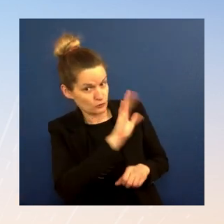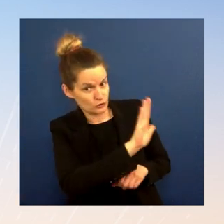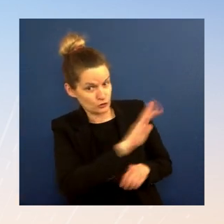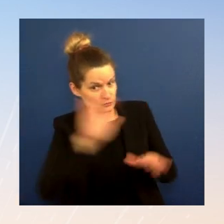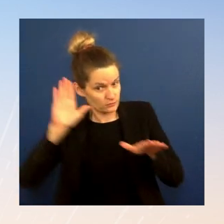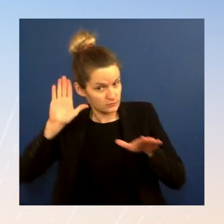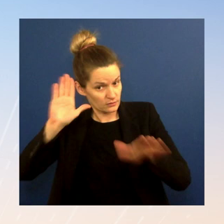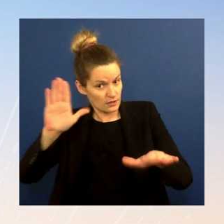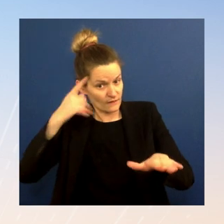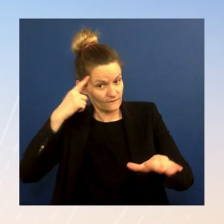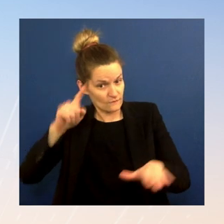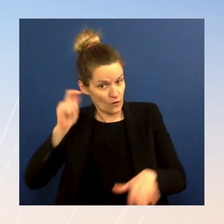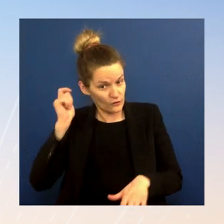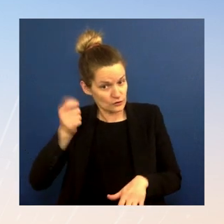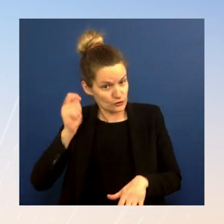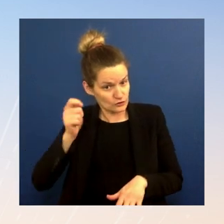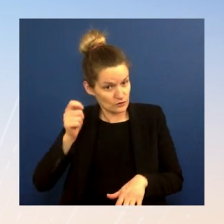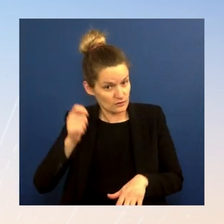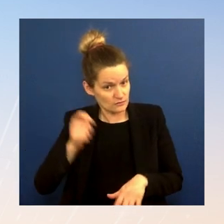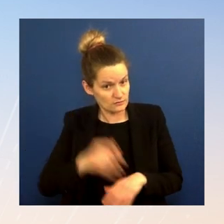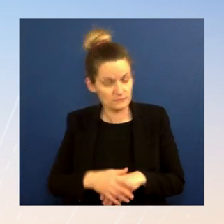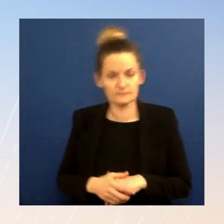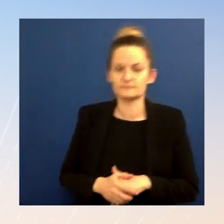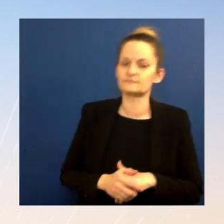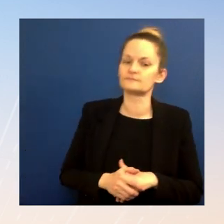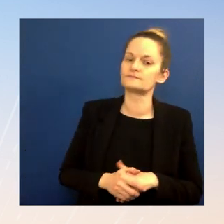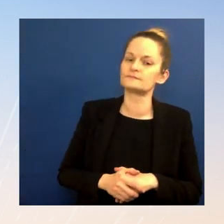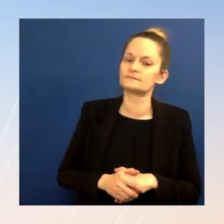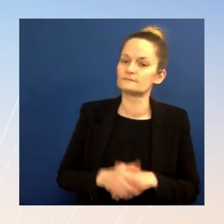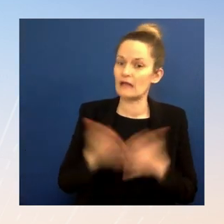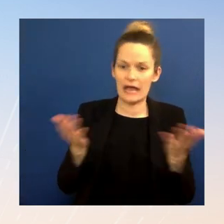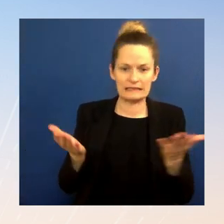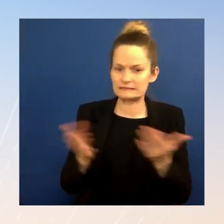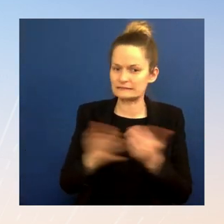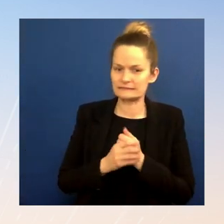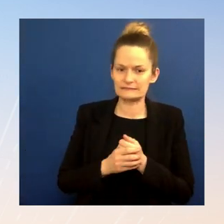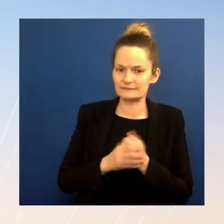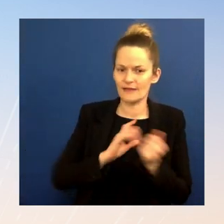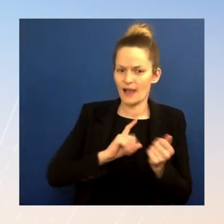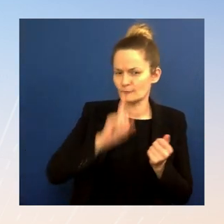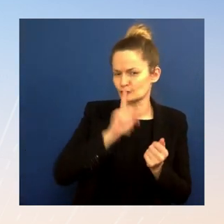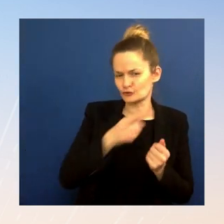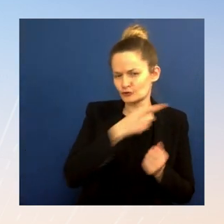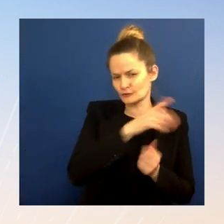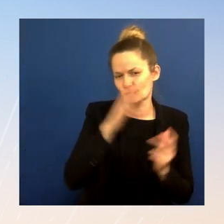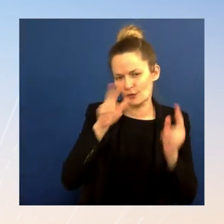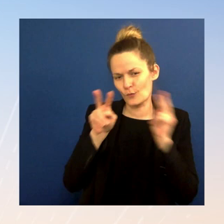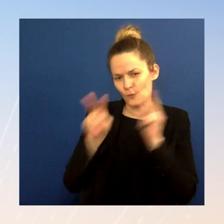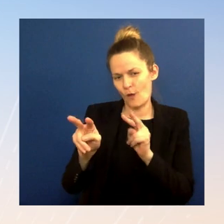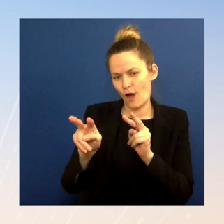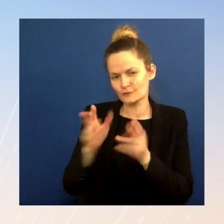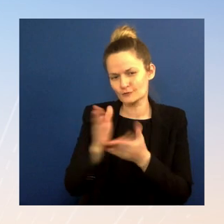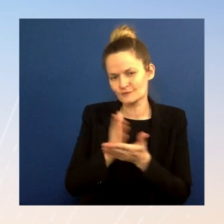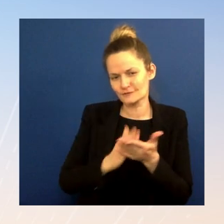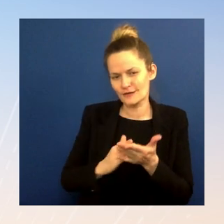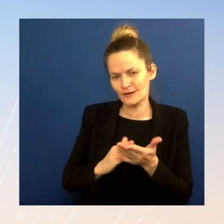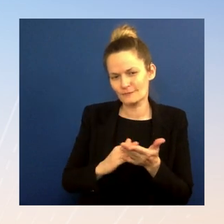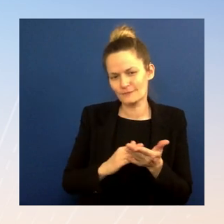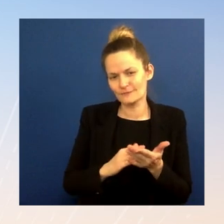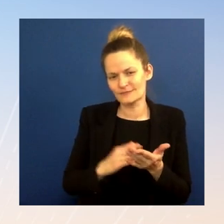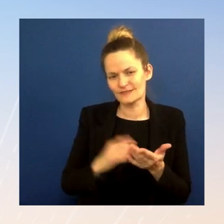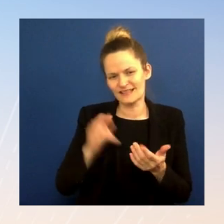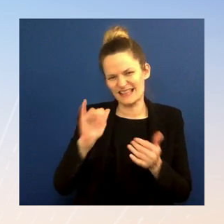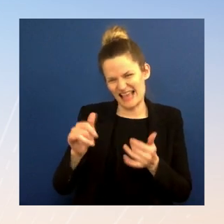will catch coverage or catch some of her hearings over the course of next week, but I don't know what his schedule looks like yet for Monday.